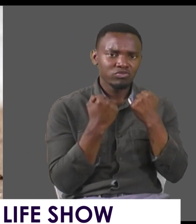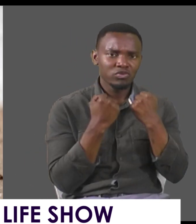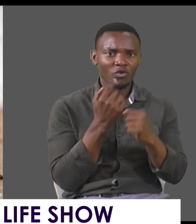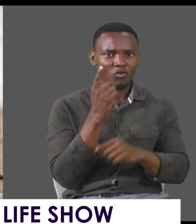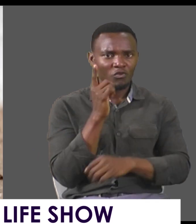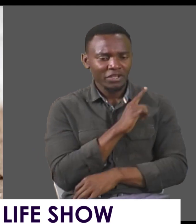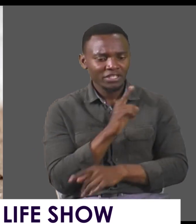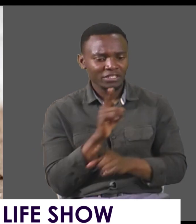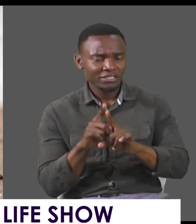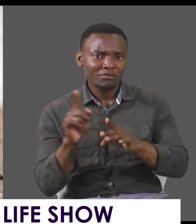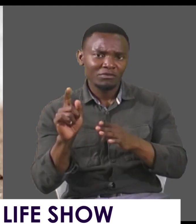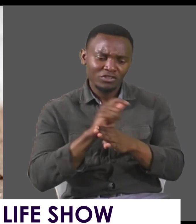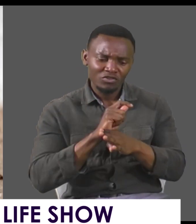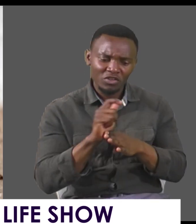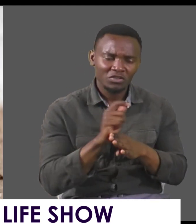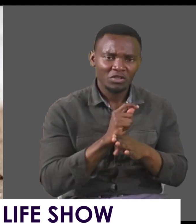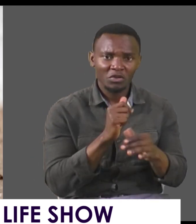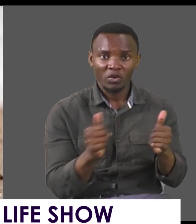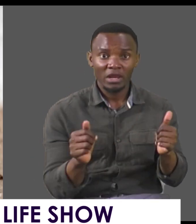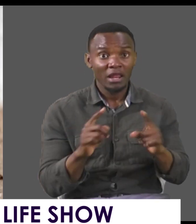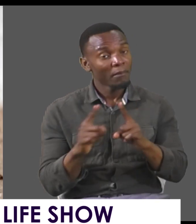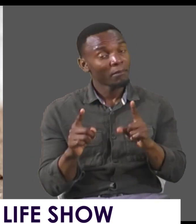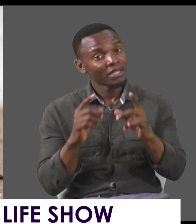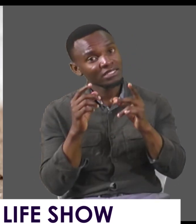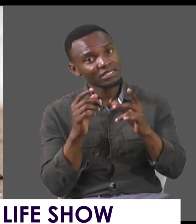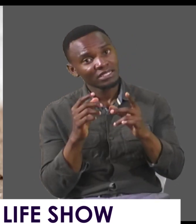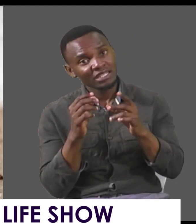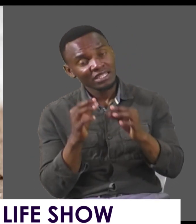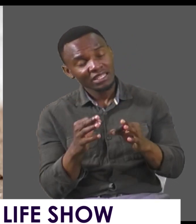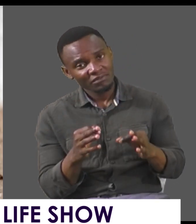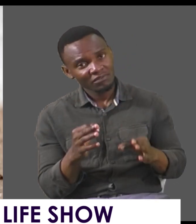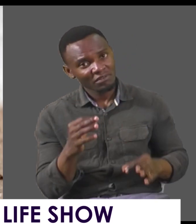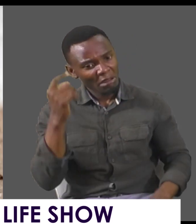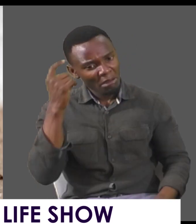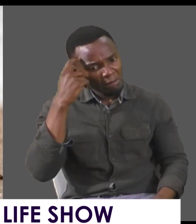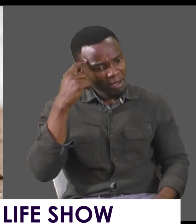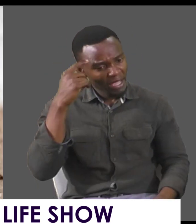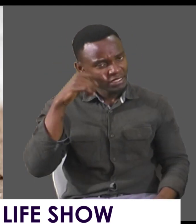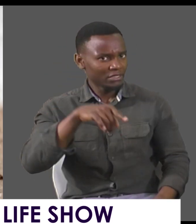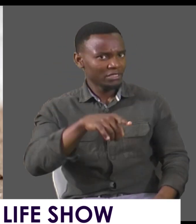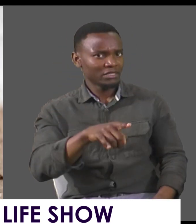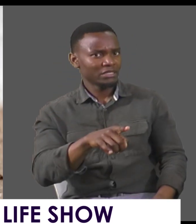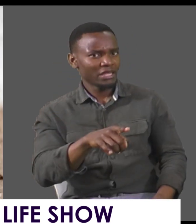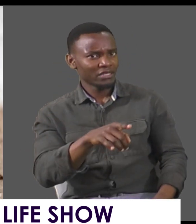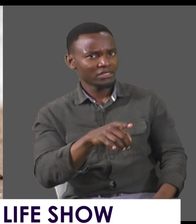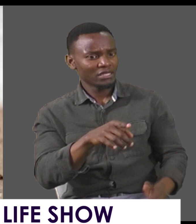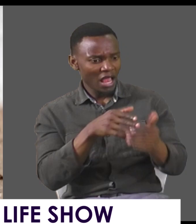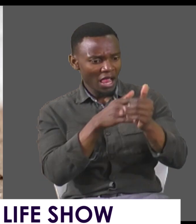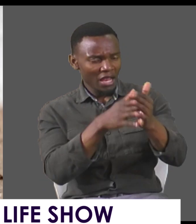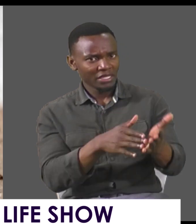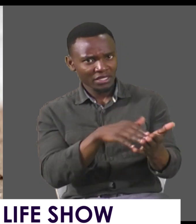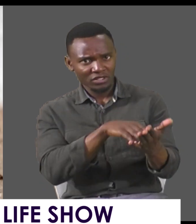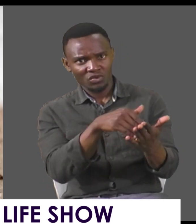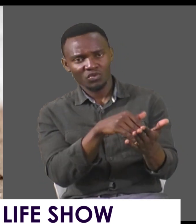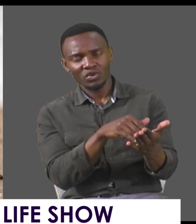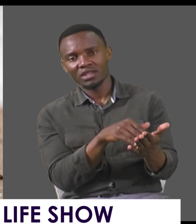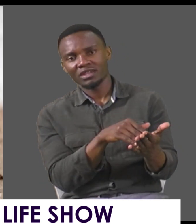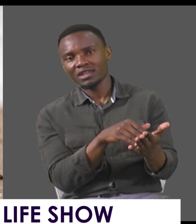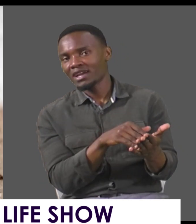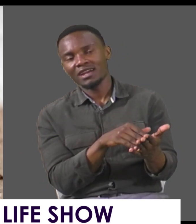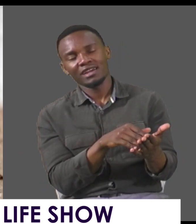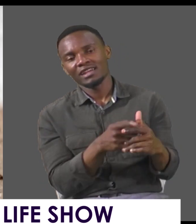and trained. The moment you fight the minds that lead an army, you are done with the